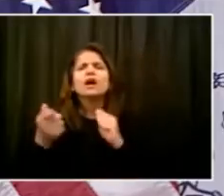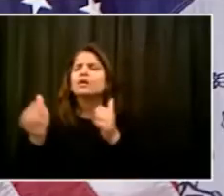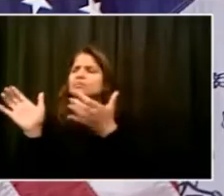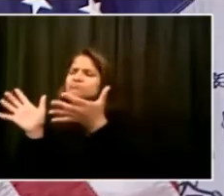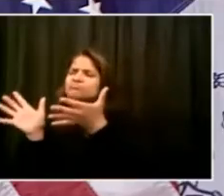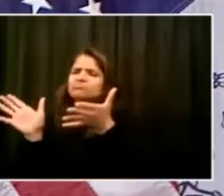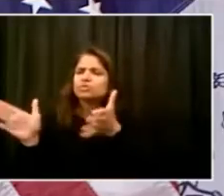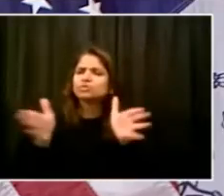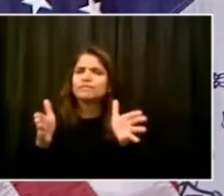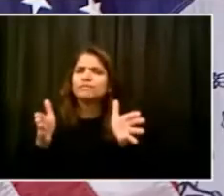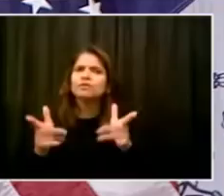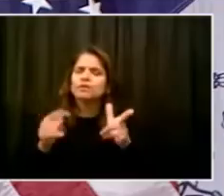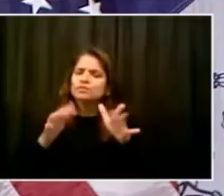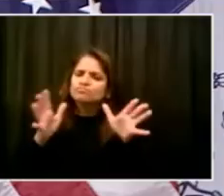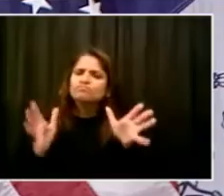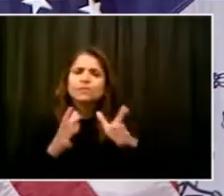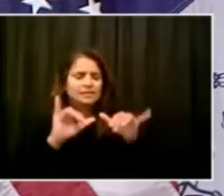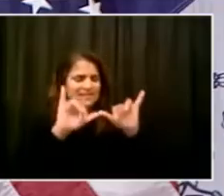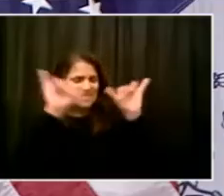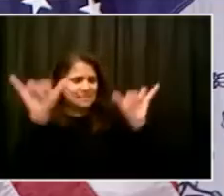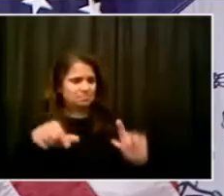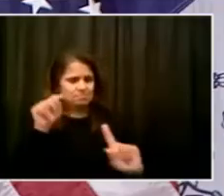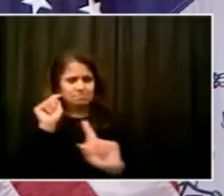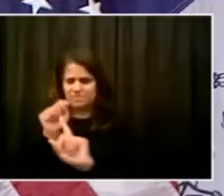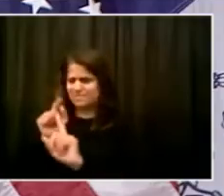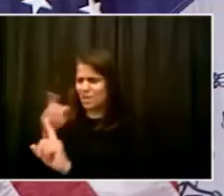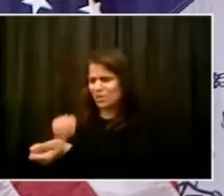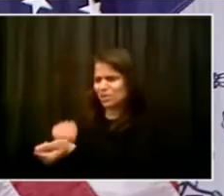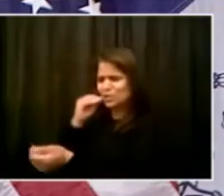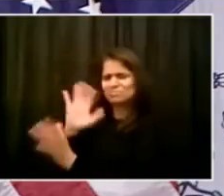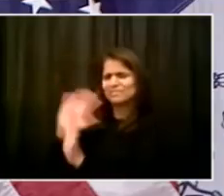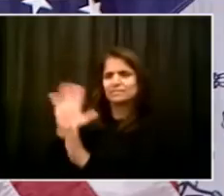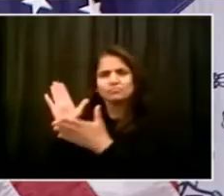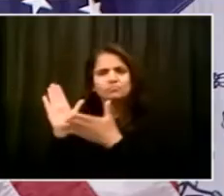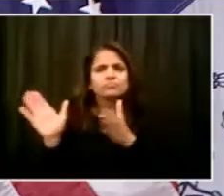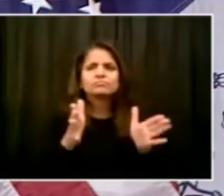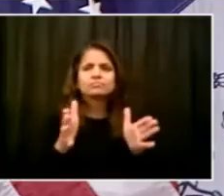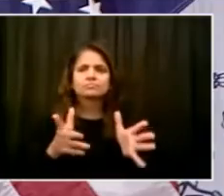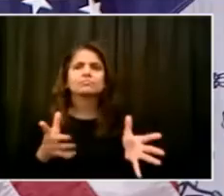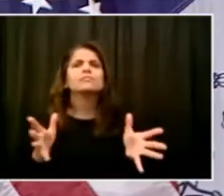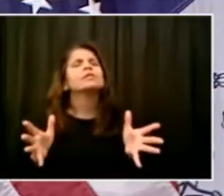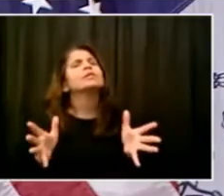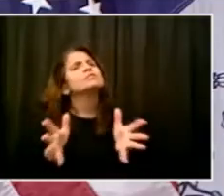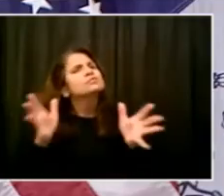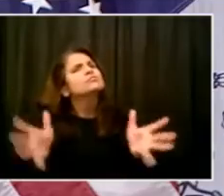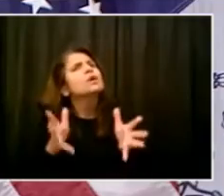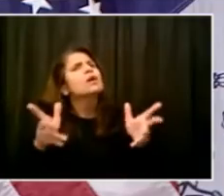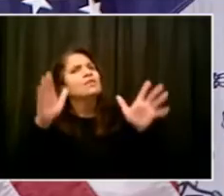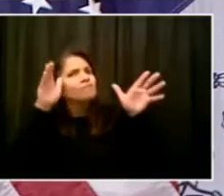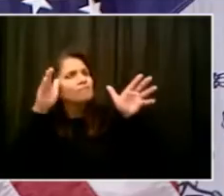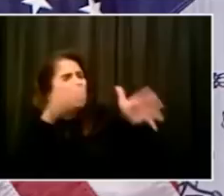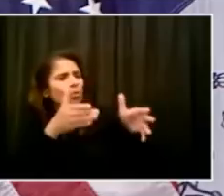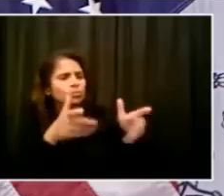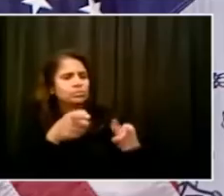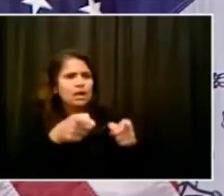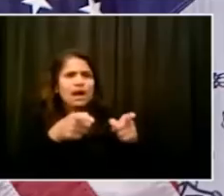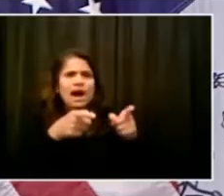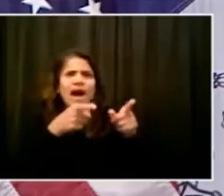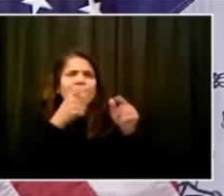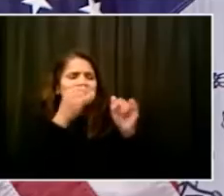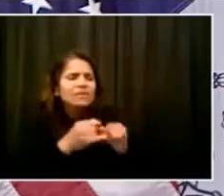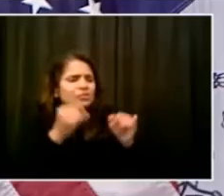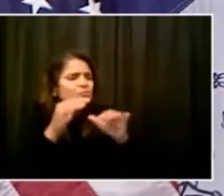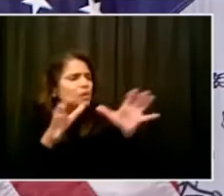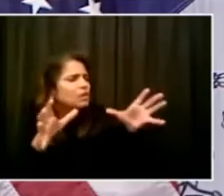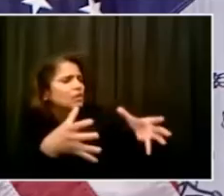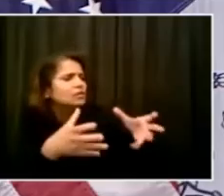there was a transformative moment, we are living it. We are living the Great Depression that our parents and grandparents lived through. You know, we're living the World War